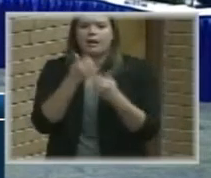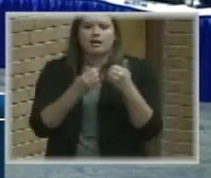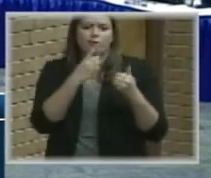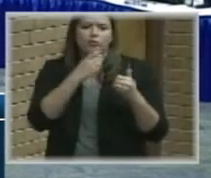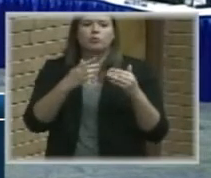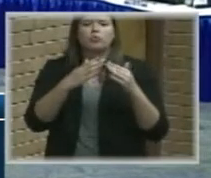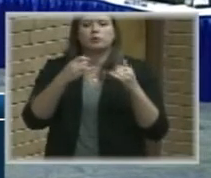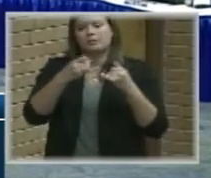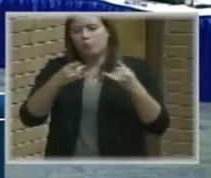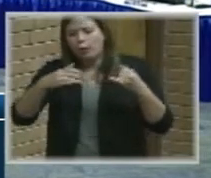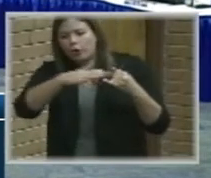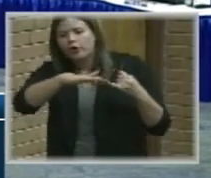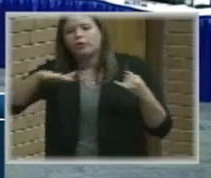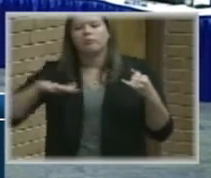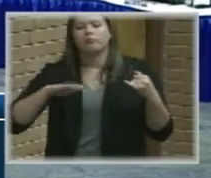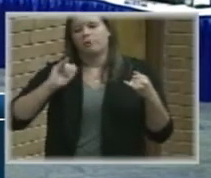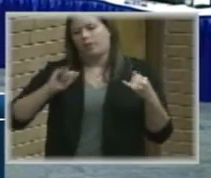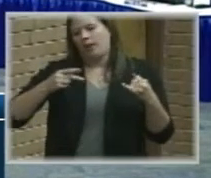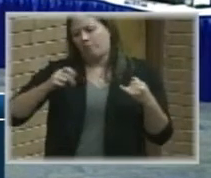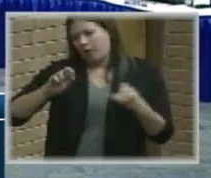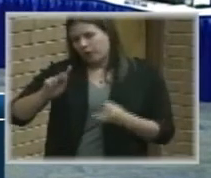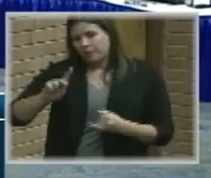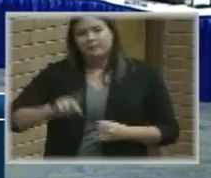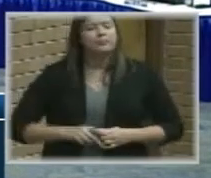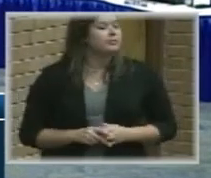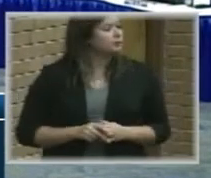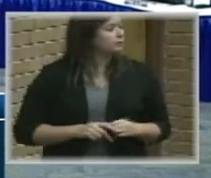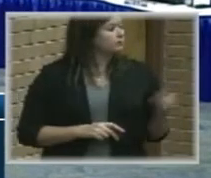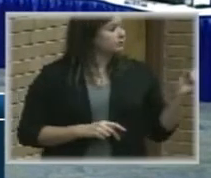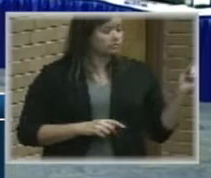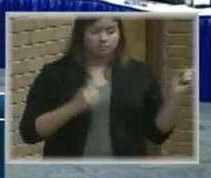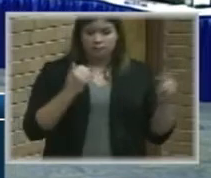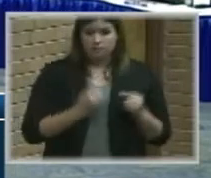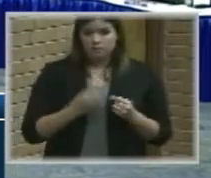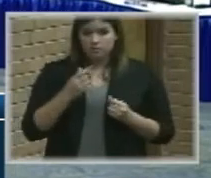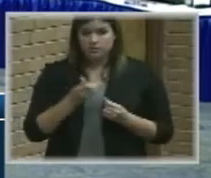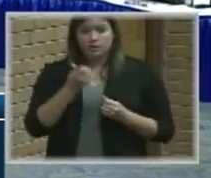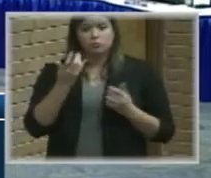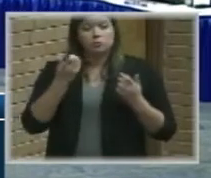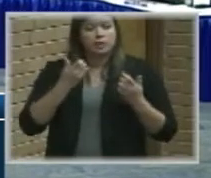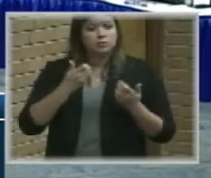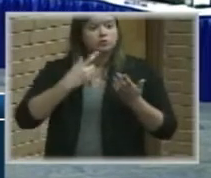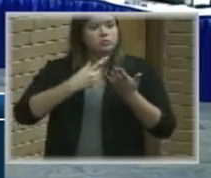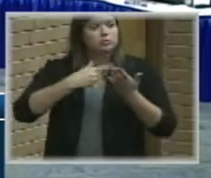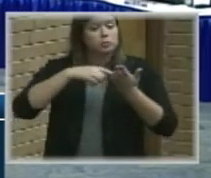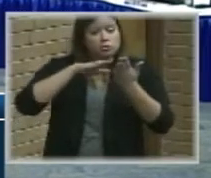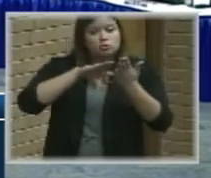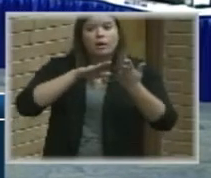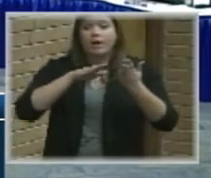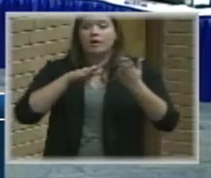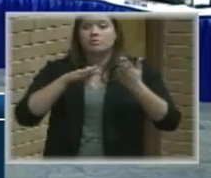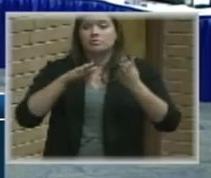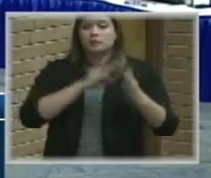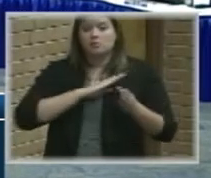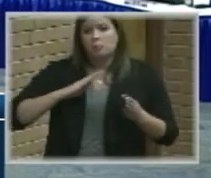you. Is there anyone else that would like to address the board during the public hearing?